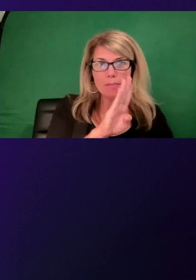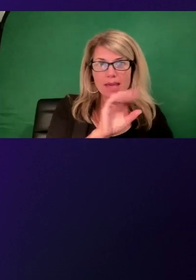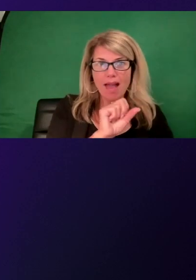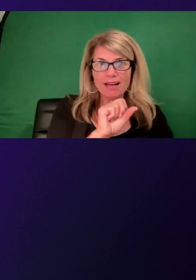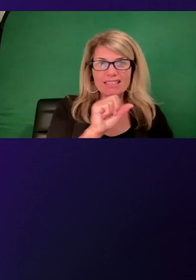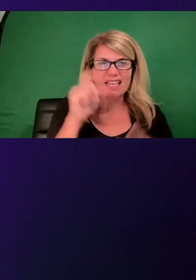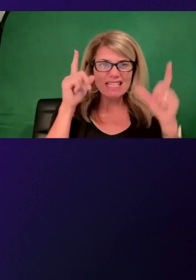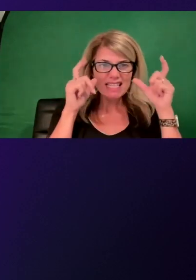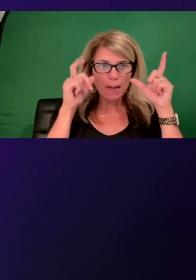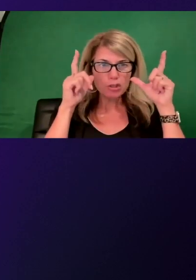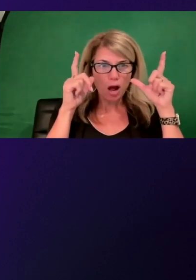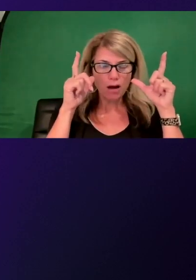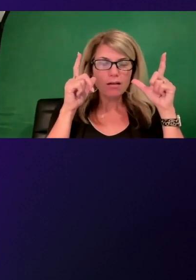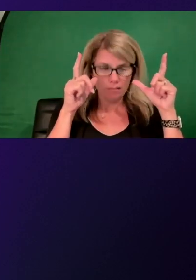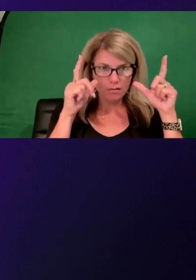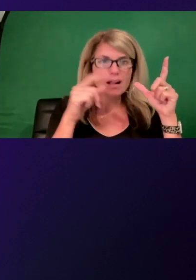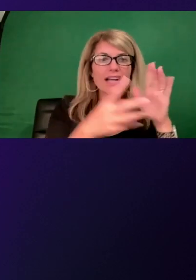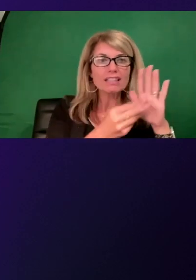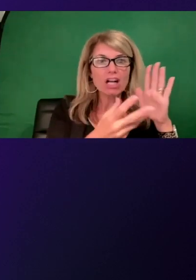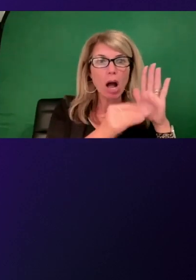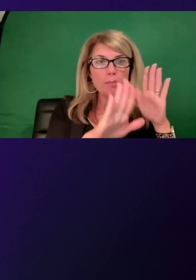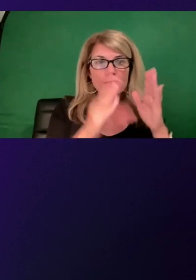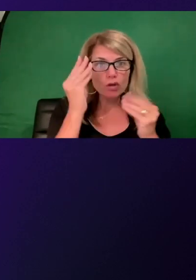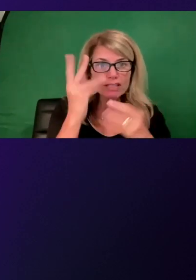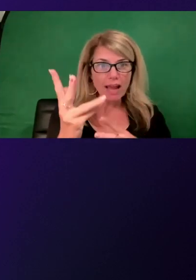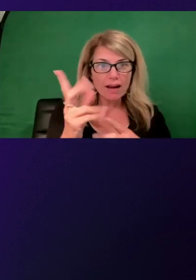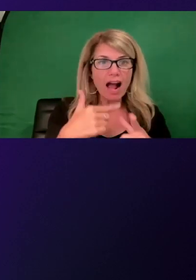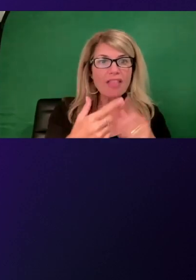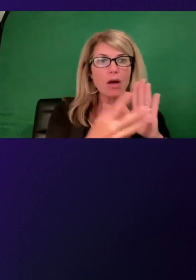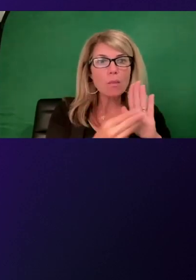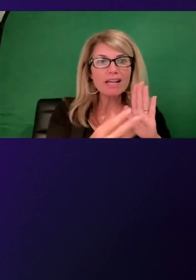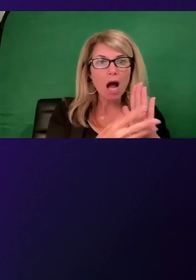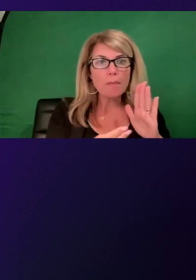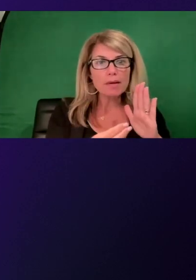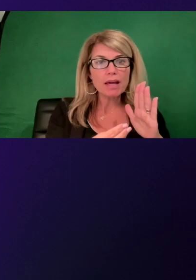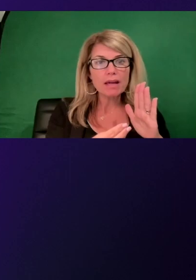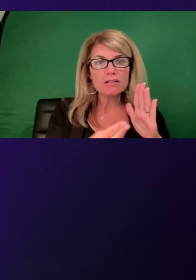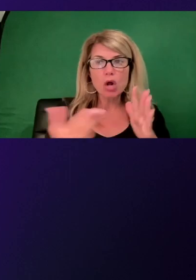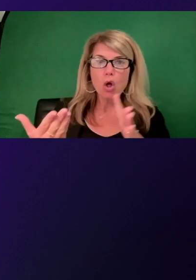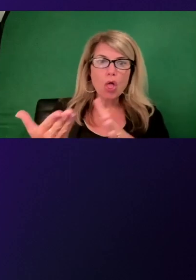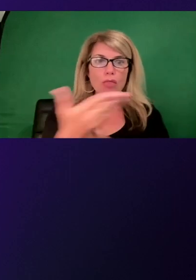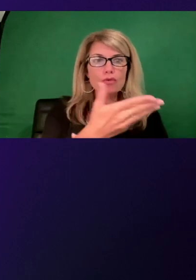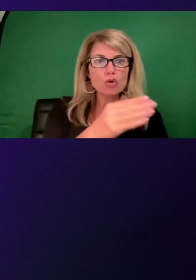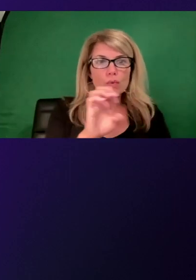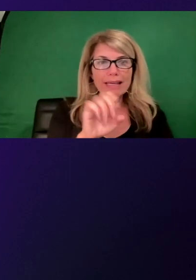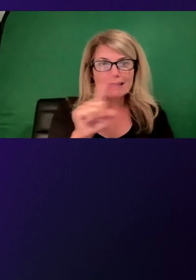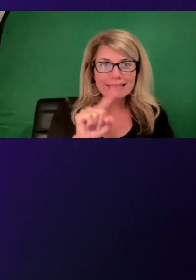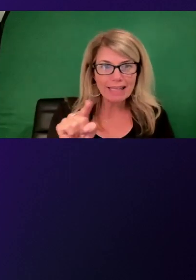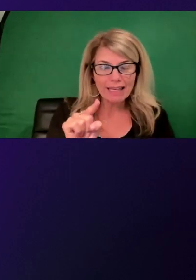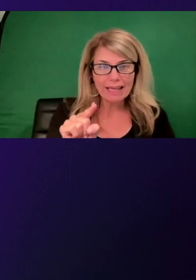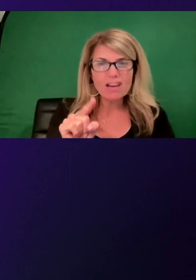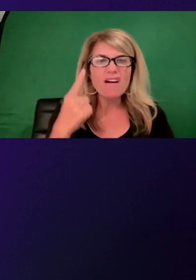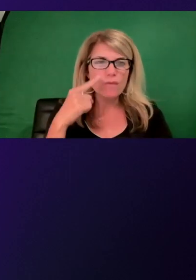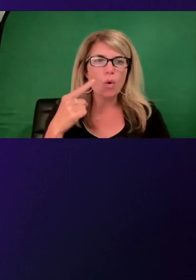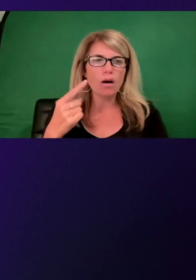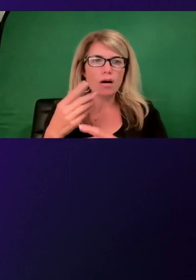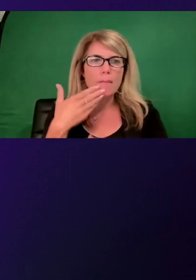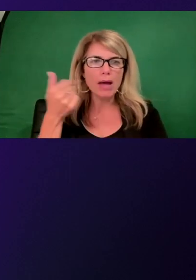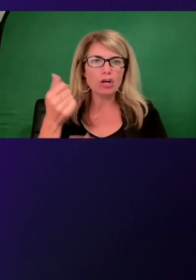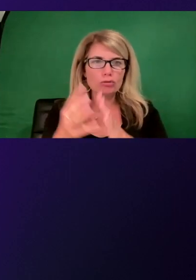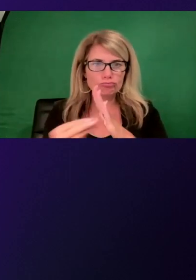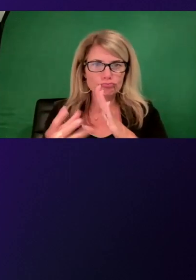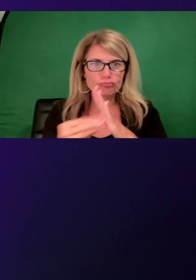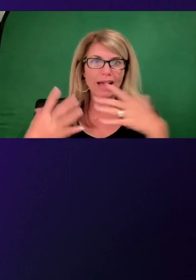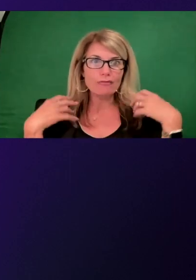helps you take a copy of your data and copy it across AZs for better durability and for better recovery in case